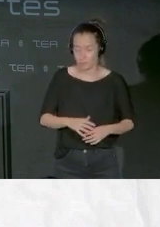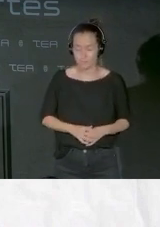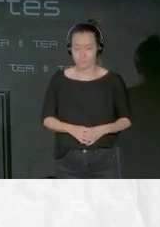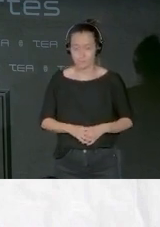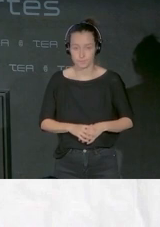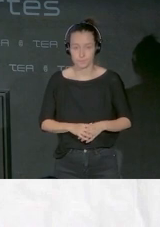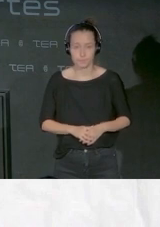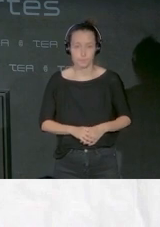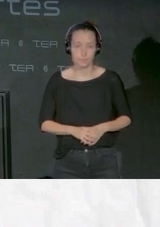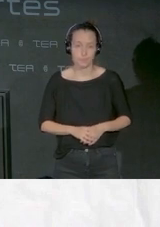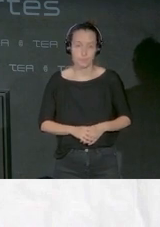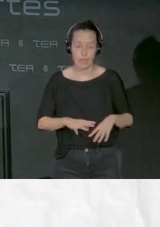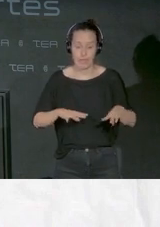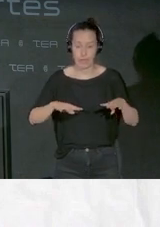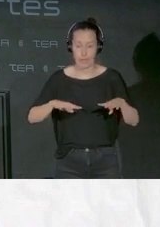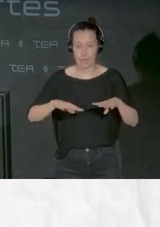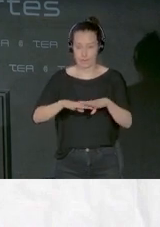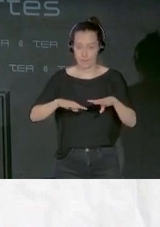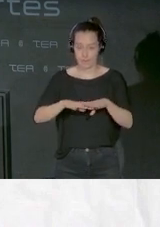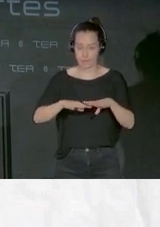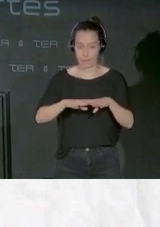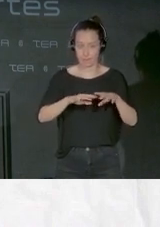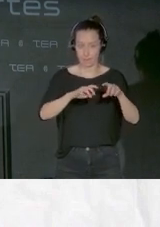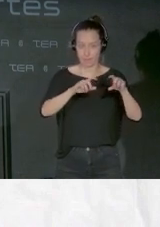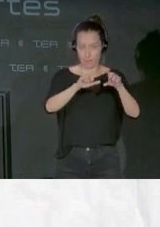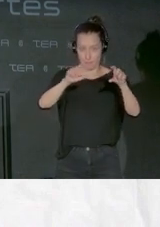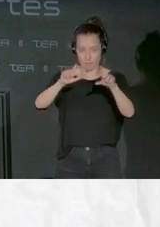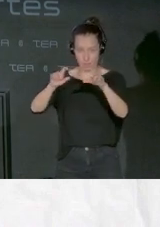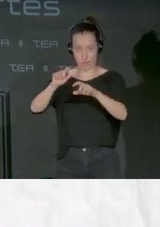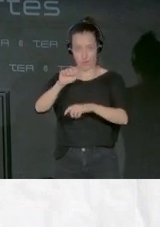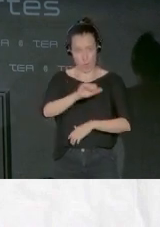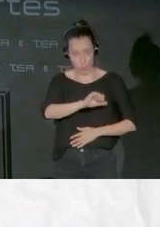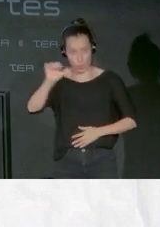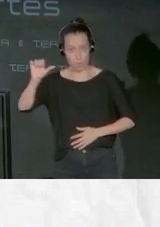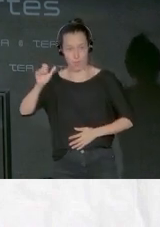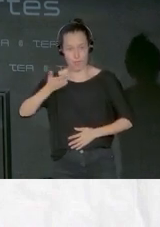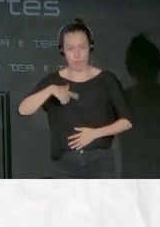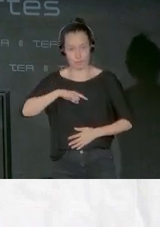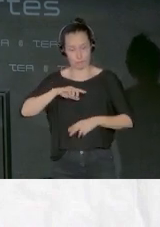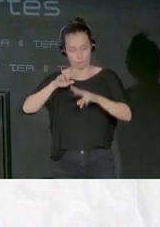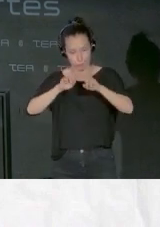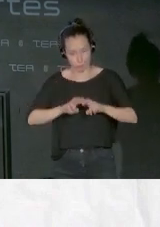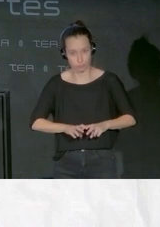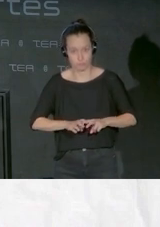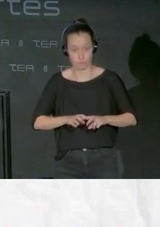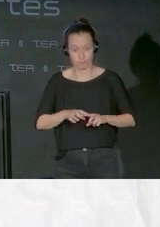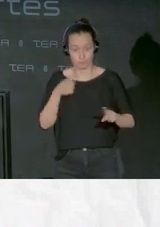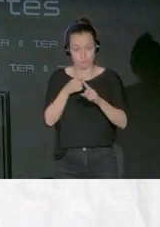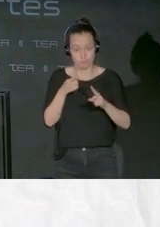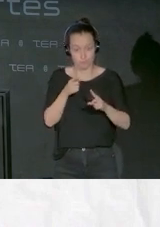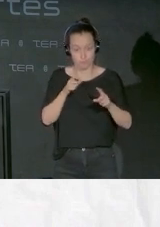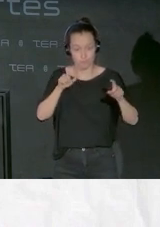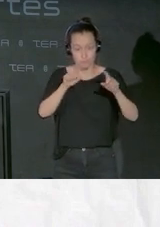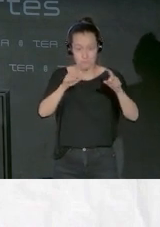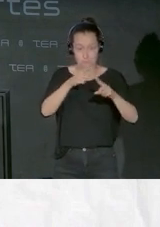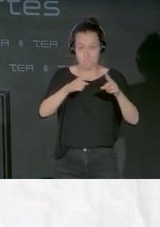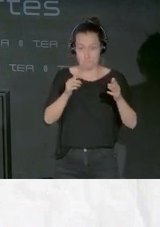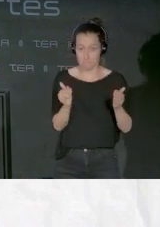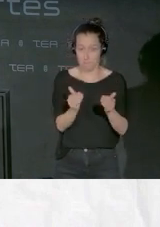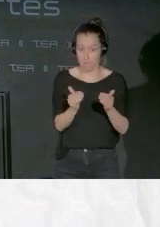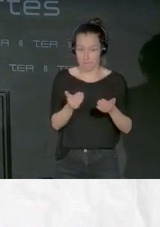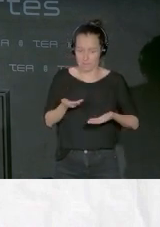smaller players to navigate all this complexity. That's one thing. The second thing